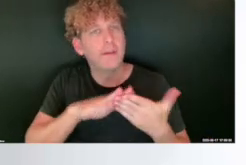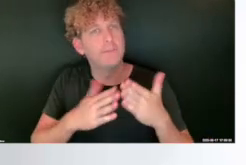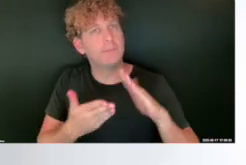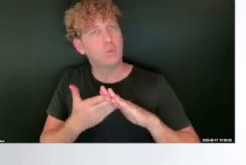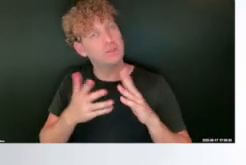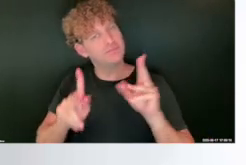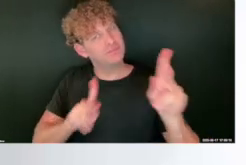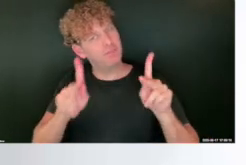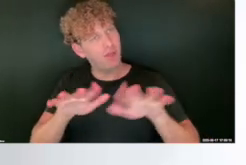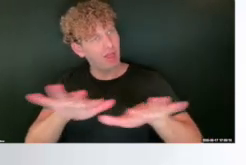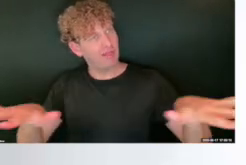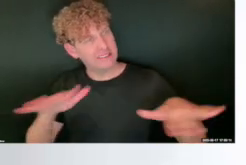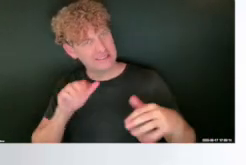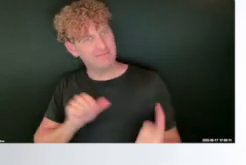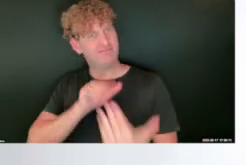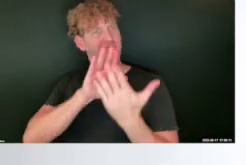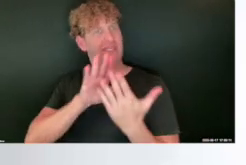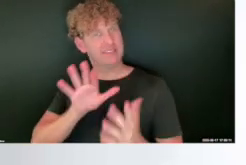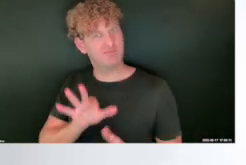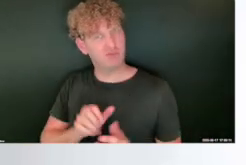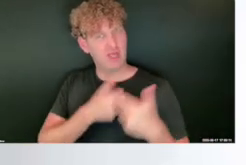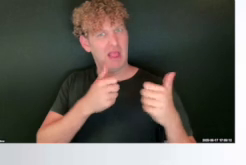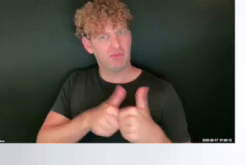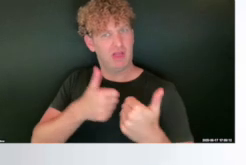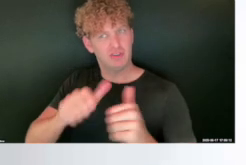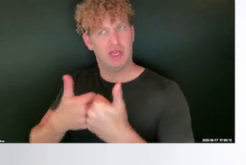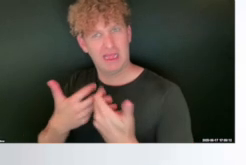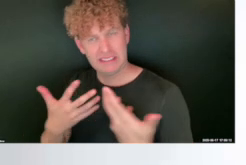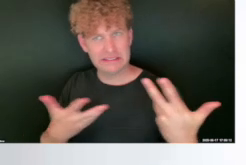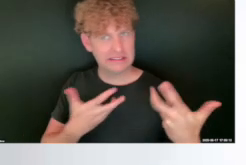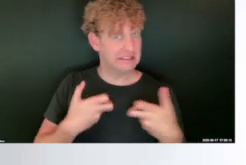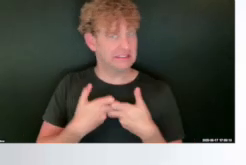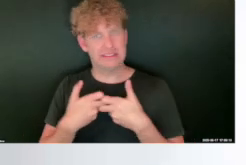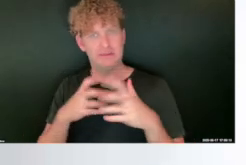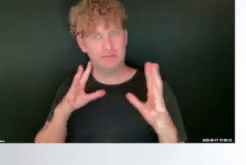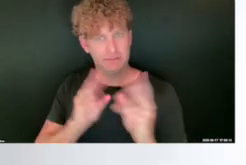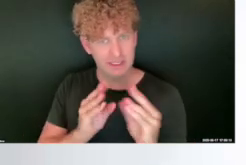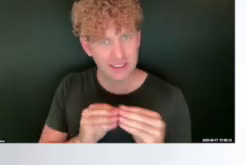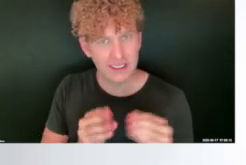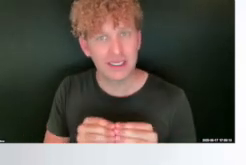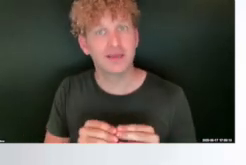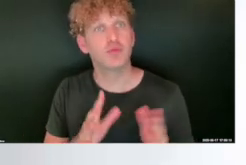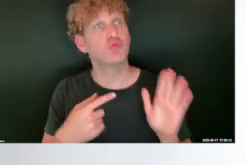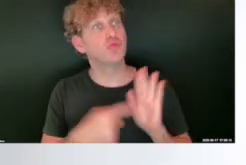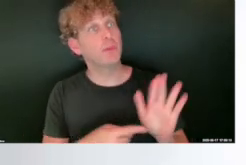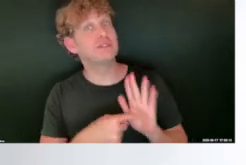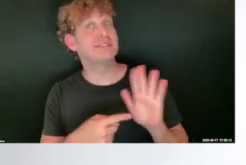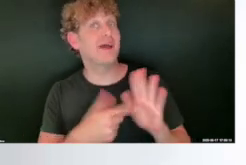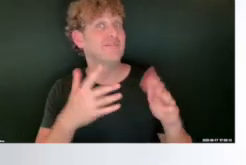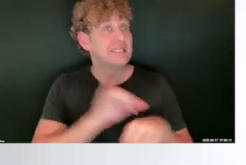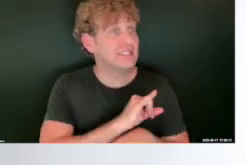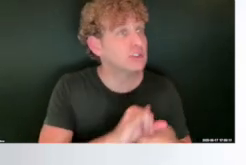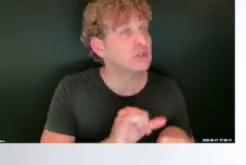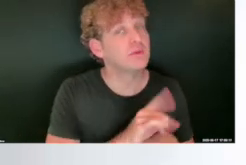Stephanie. Thanks, Jessica, and thanks for all of your hard work facilitating these evening